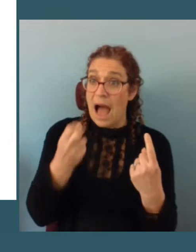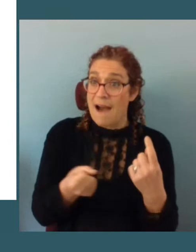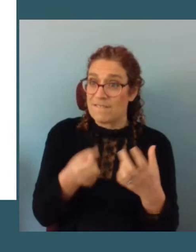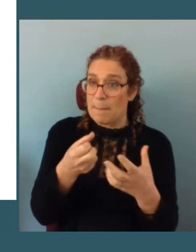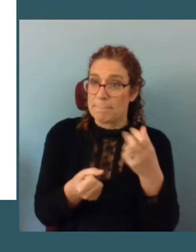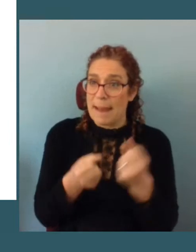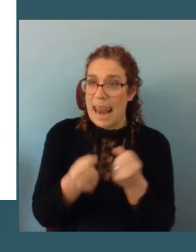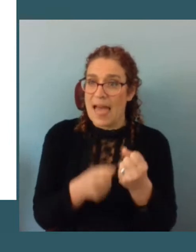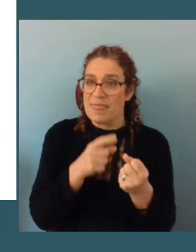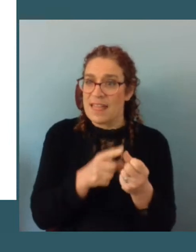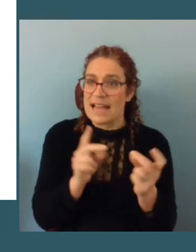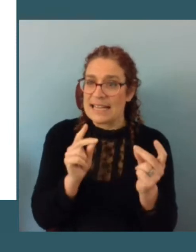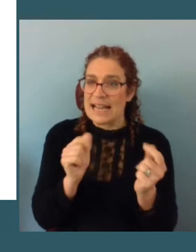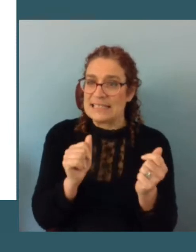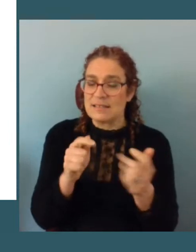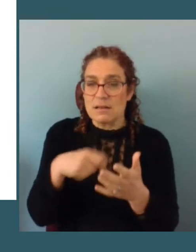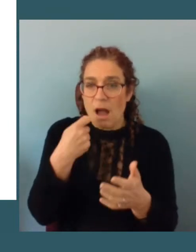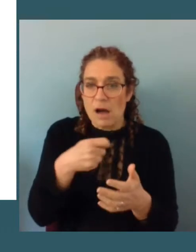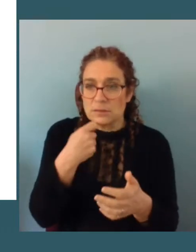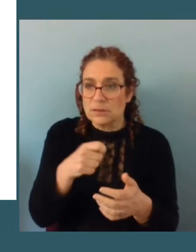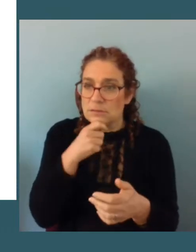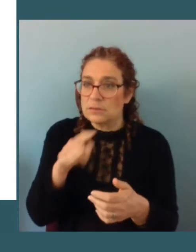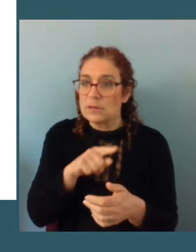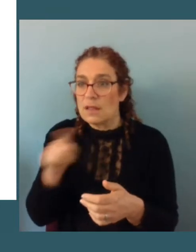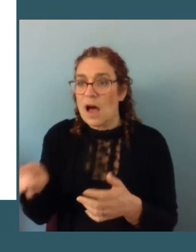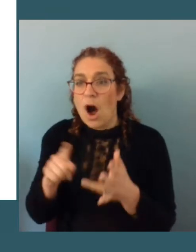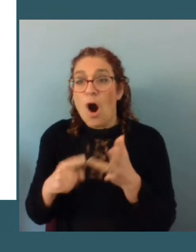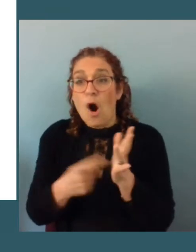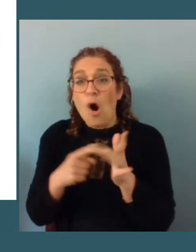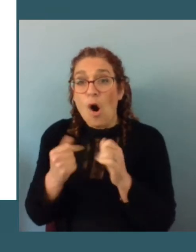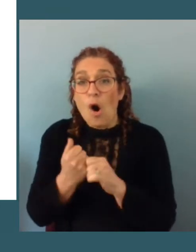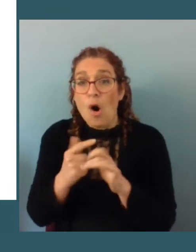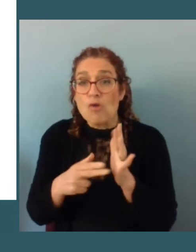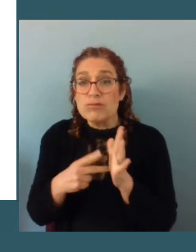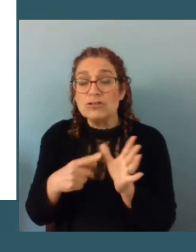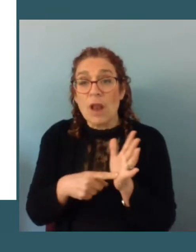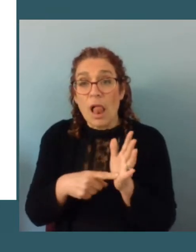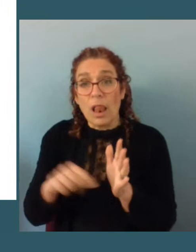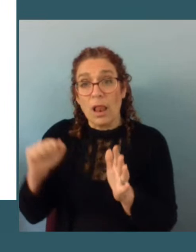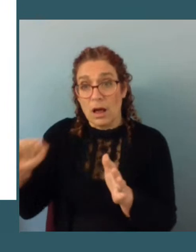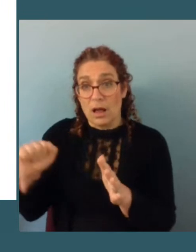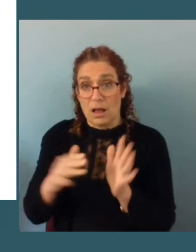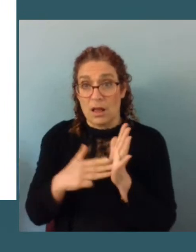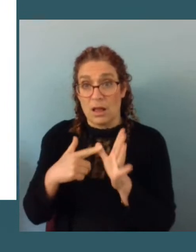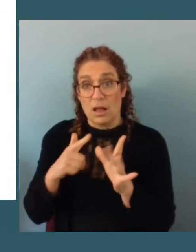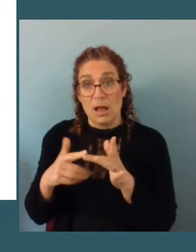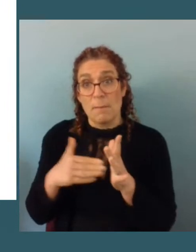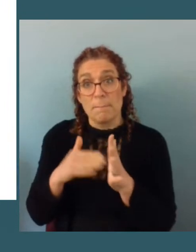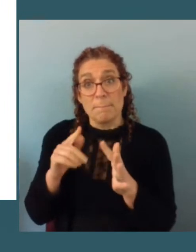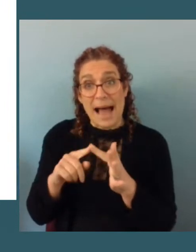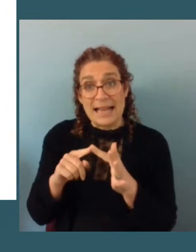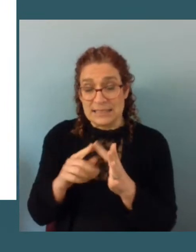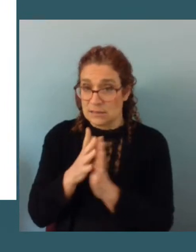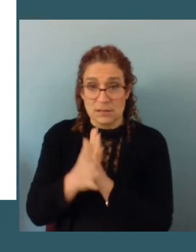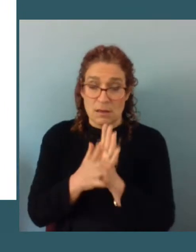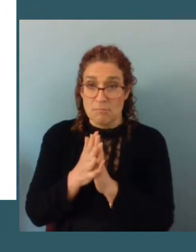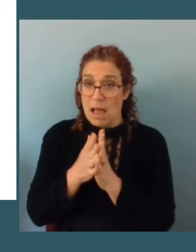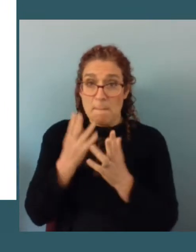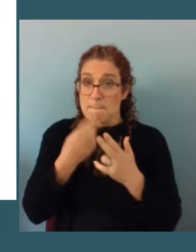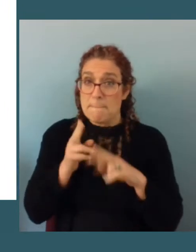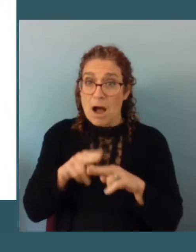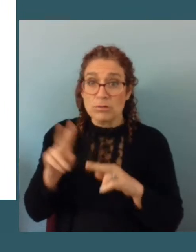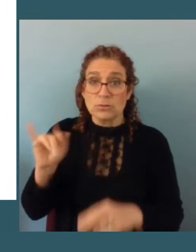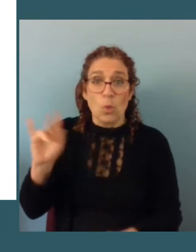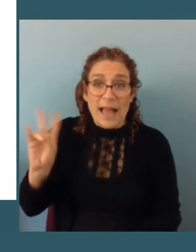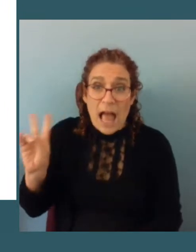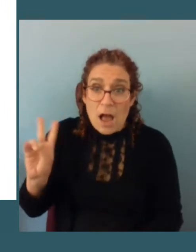then we've got an original custard powder which is based on maize starch. And again, it just highlights that for parents or carers, it really